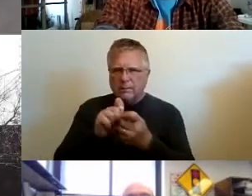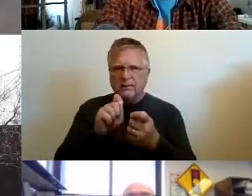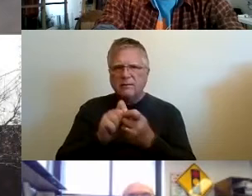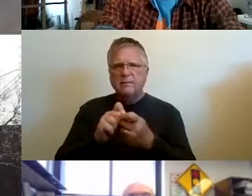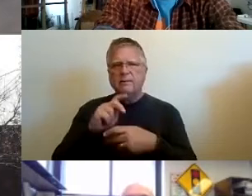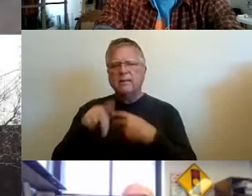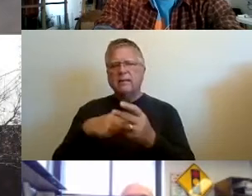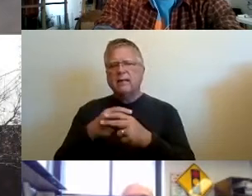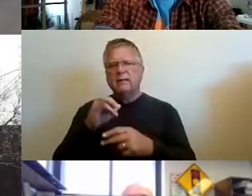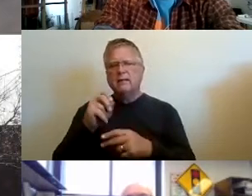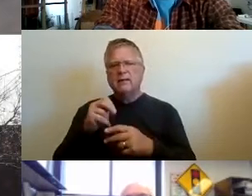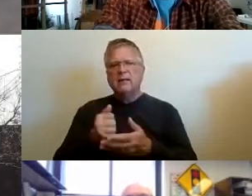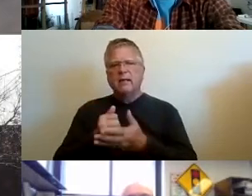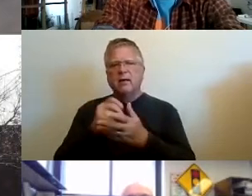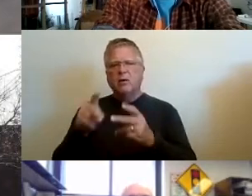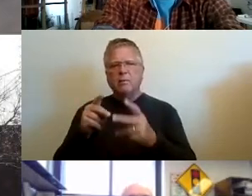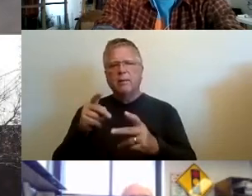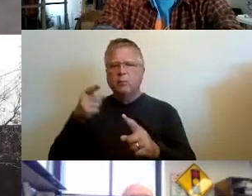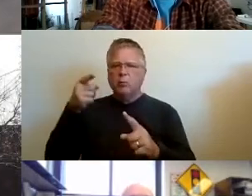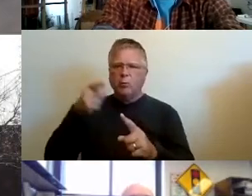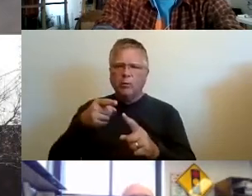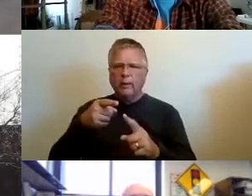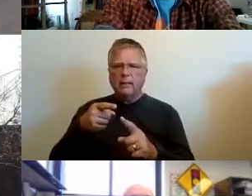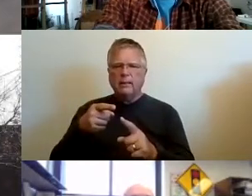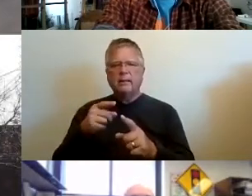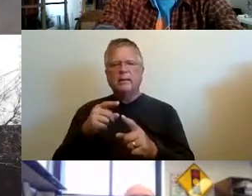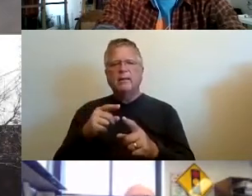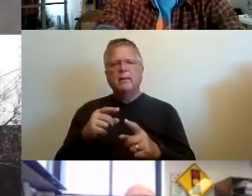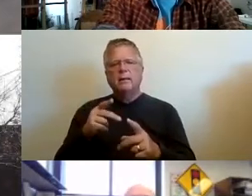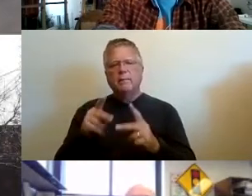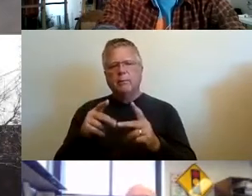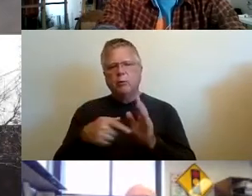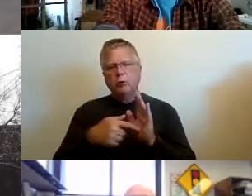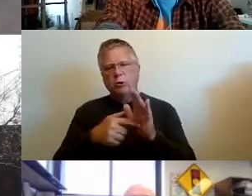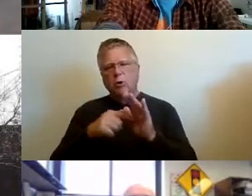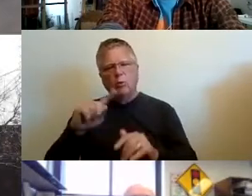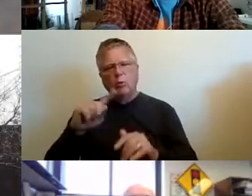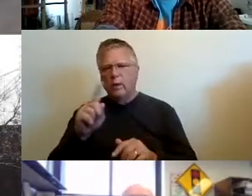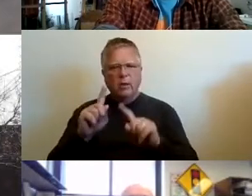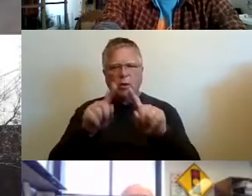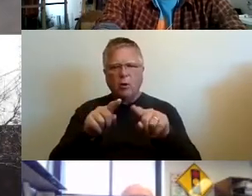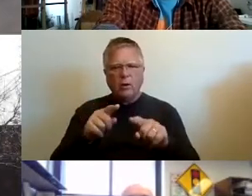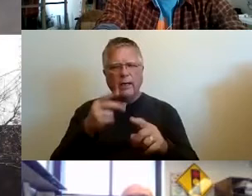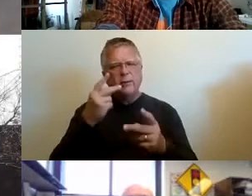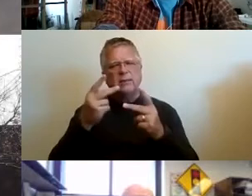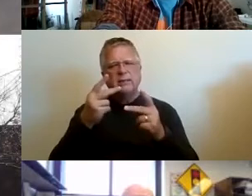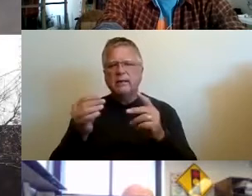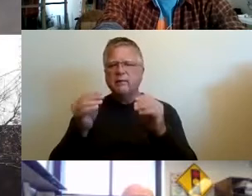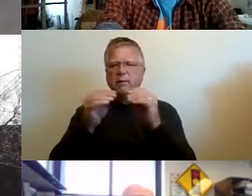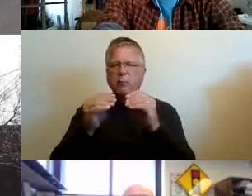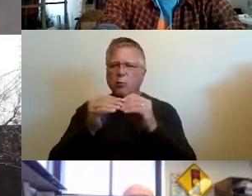that help orient people and get them where they might be going. And we also, you're going to see a couple of our more